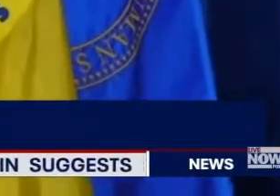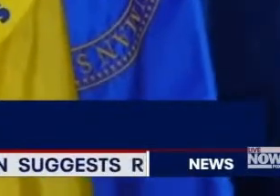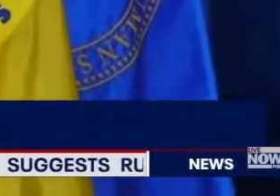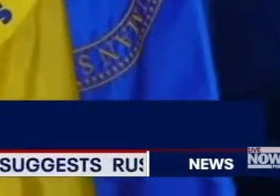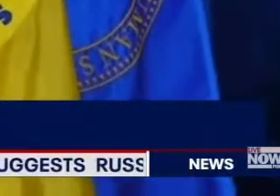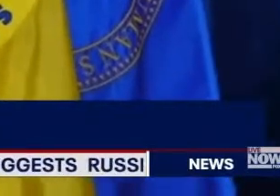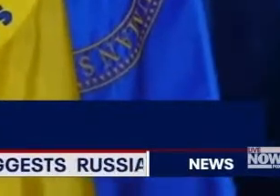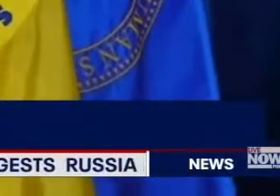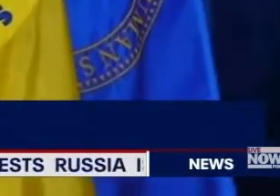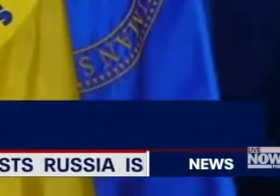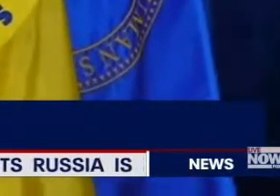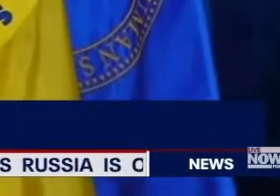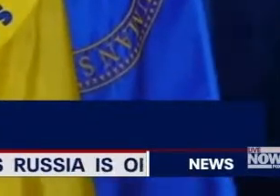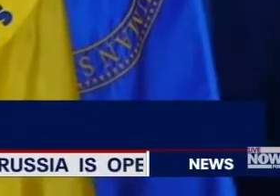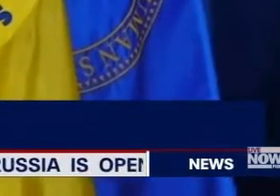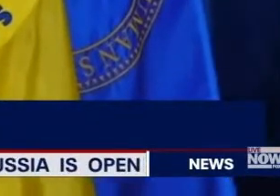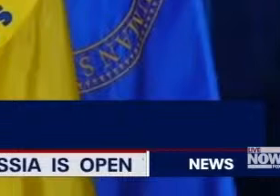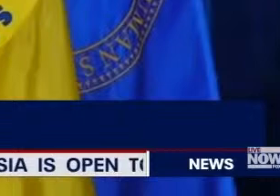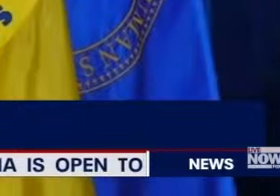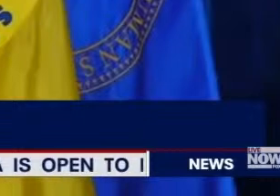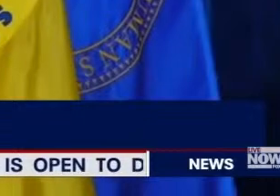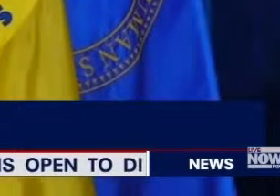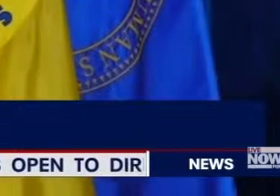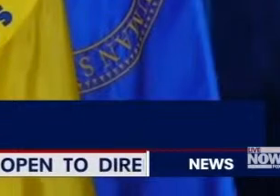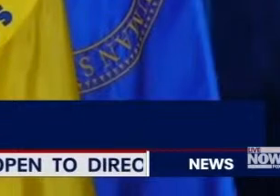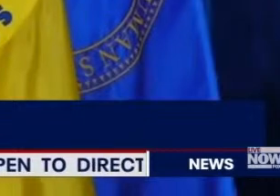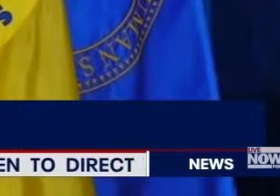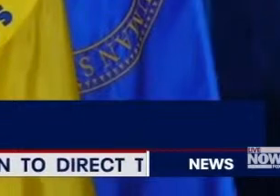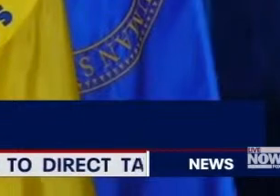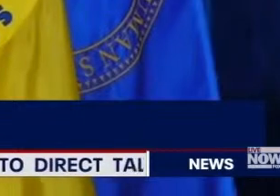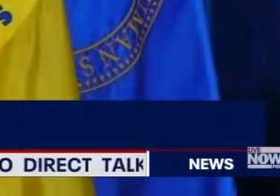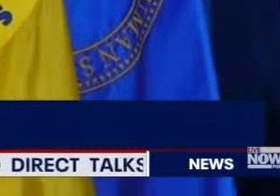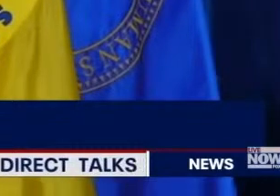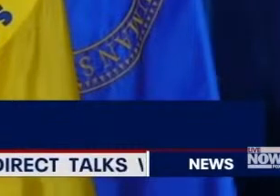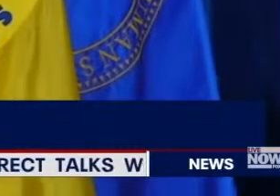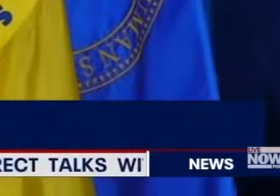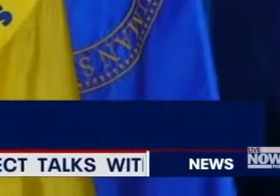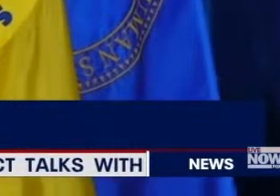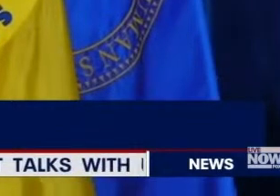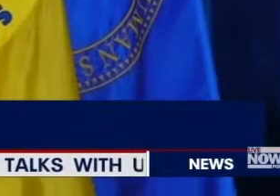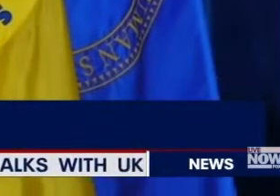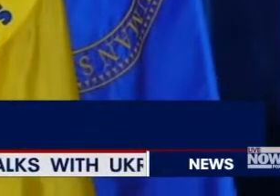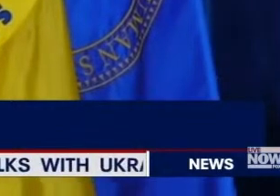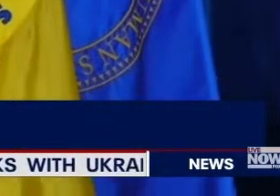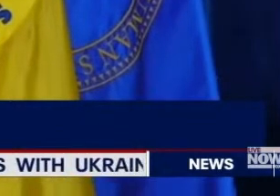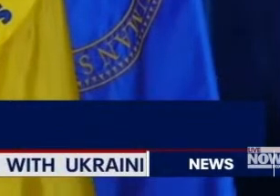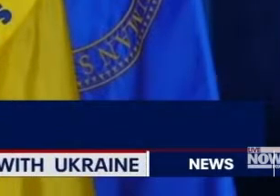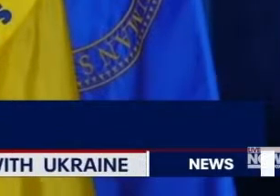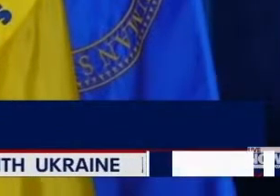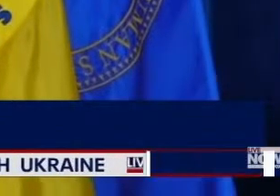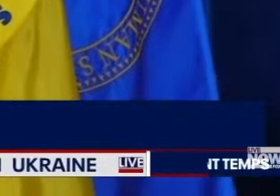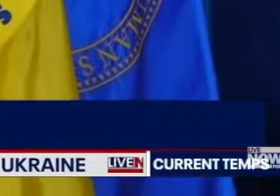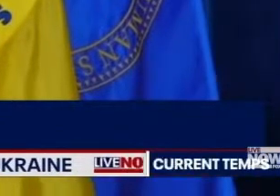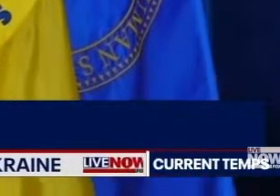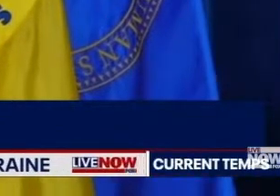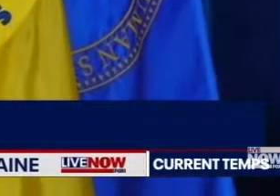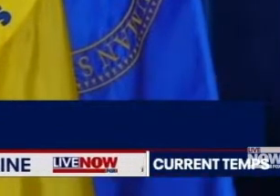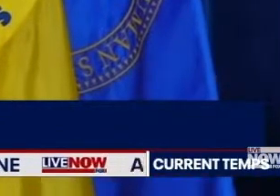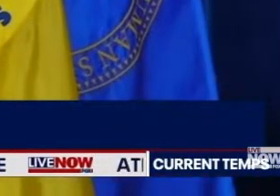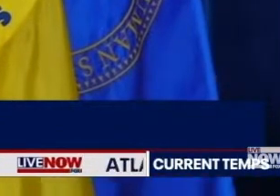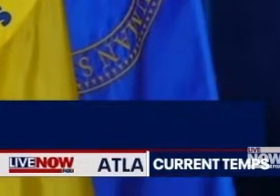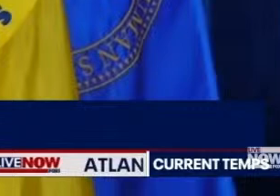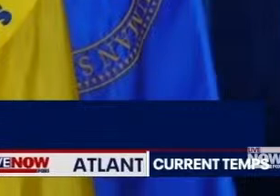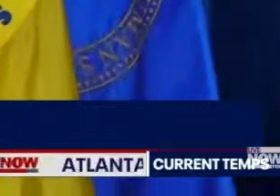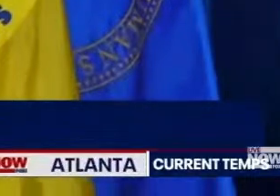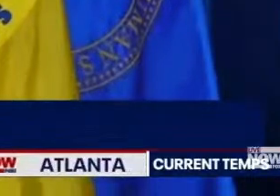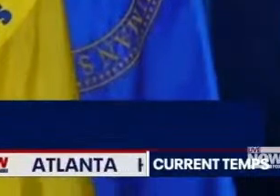Senate. Dr. Makary joined FDA from the Johns Hopkins University and Hospital, where he founded the Johns Hopkins Center for Surgical Trials